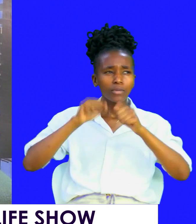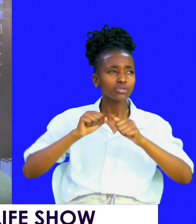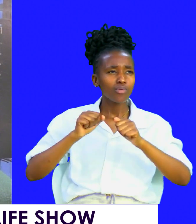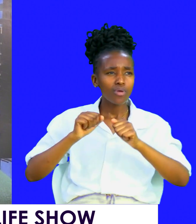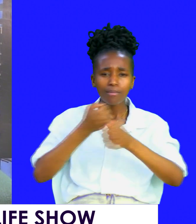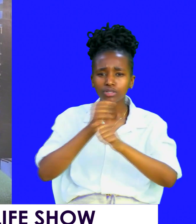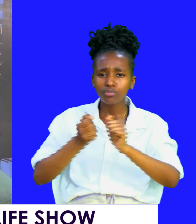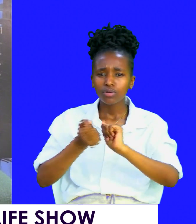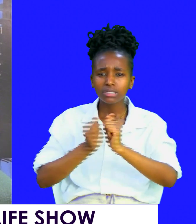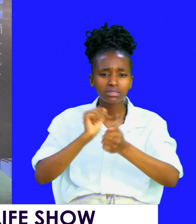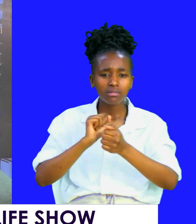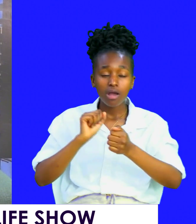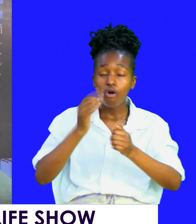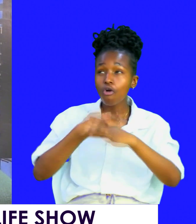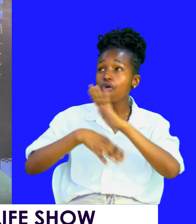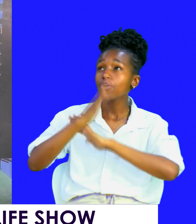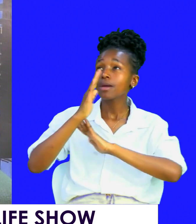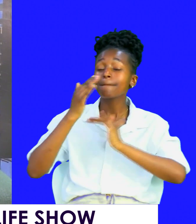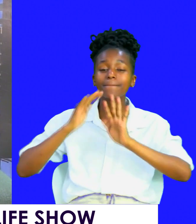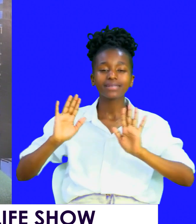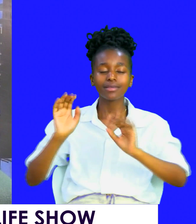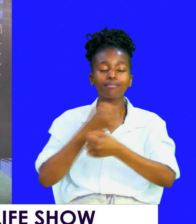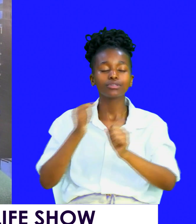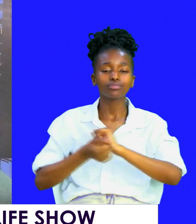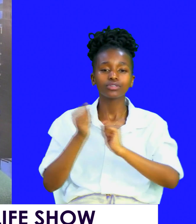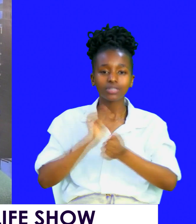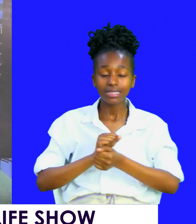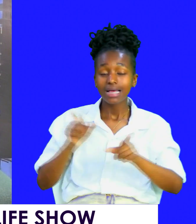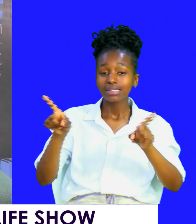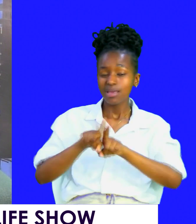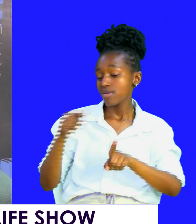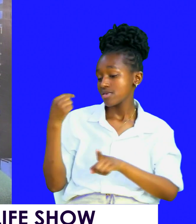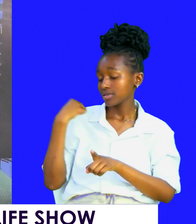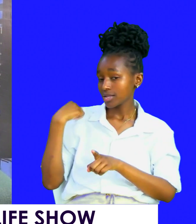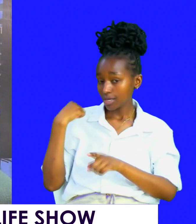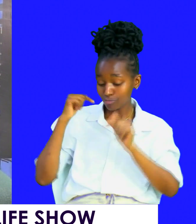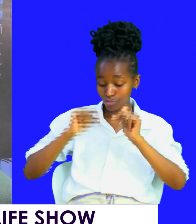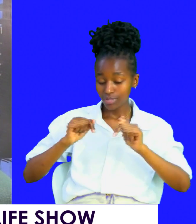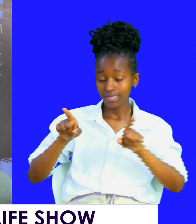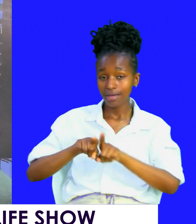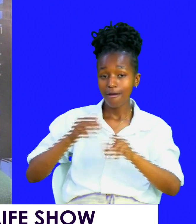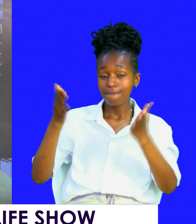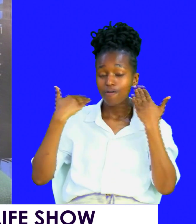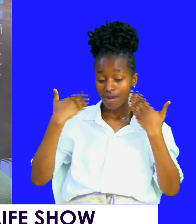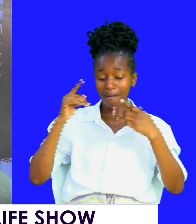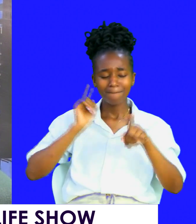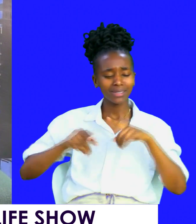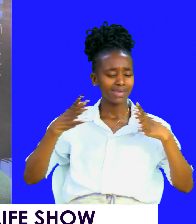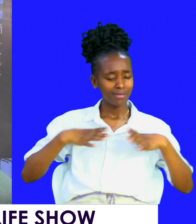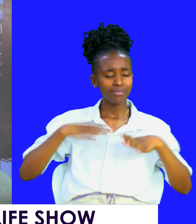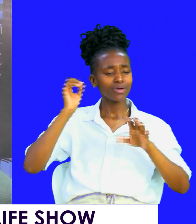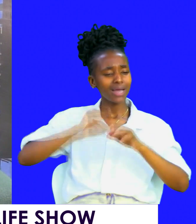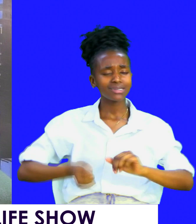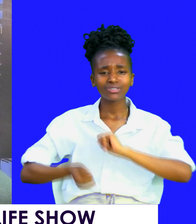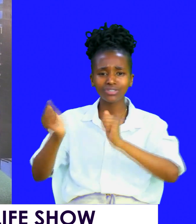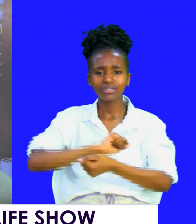is God. God is the same. He is the same yesterday, today, and forever. But humanity can